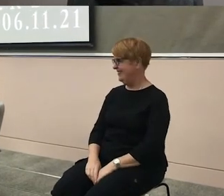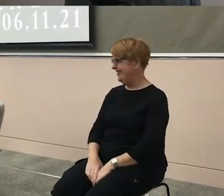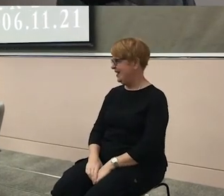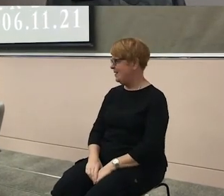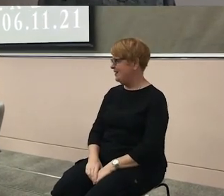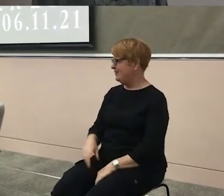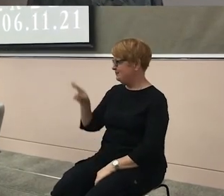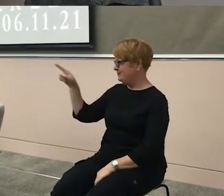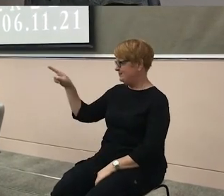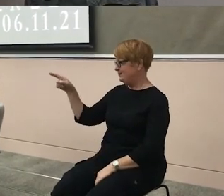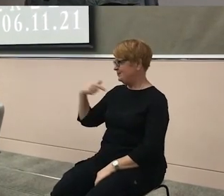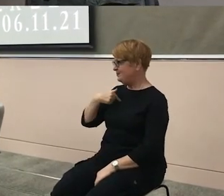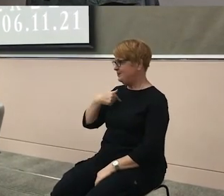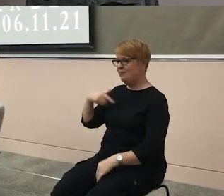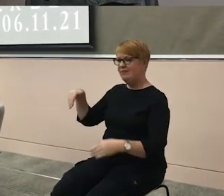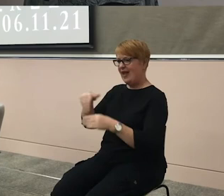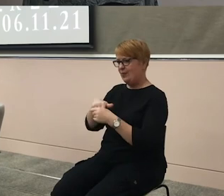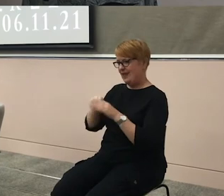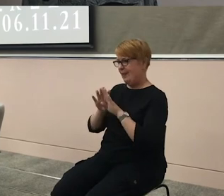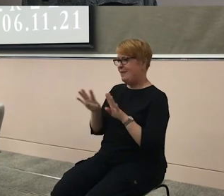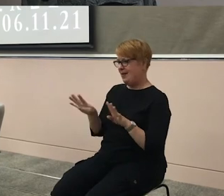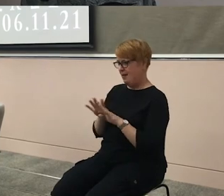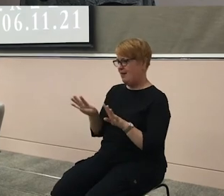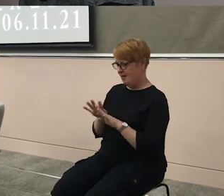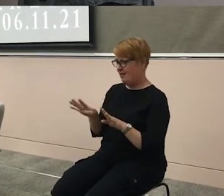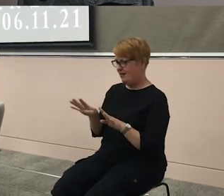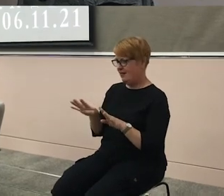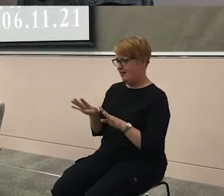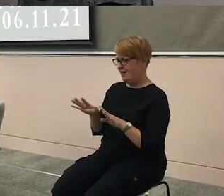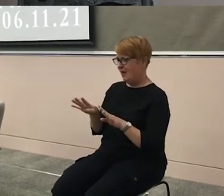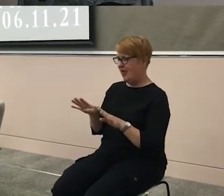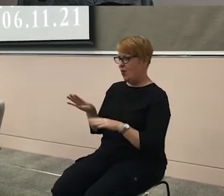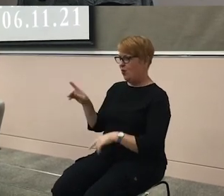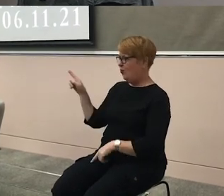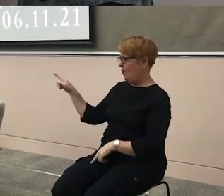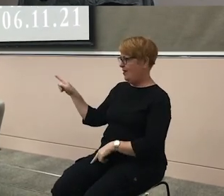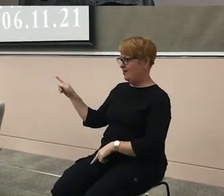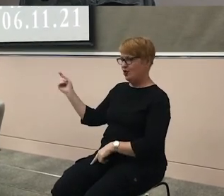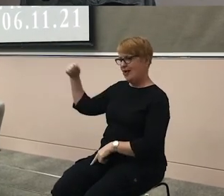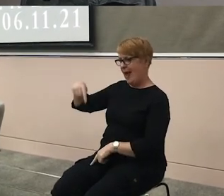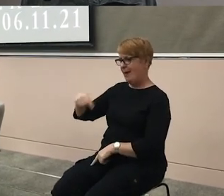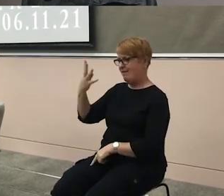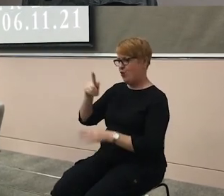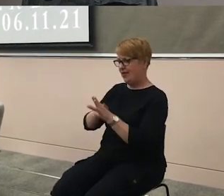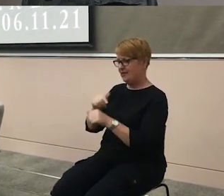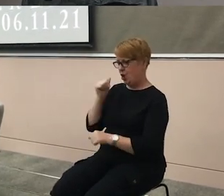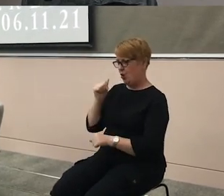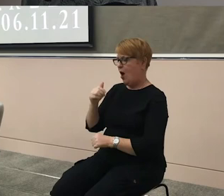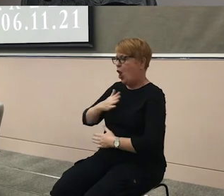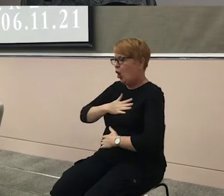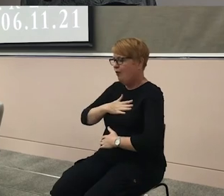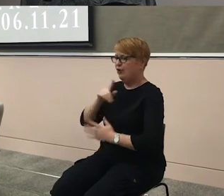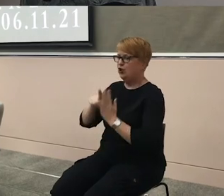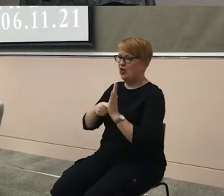I was on the panel when we had the, you know, they came up 4 years ago, and I loved Jasleen's work, and I said to Lisa, I'd love